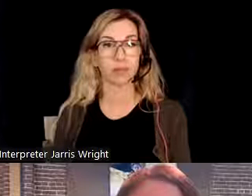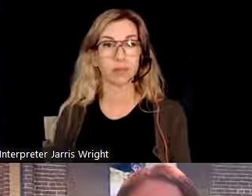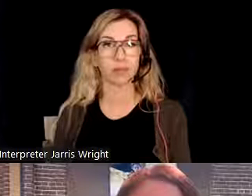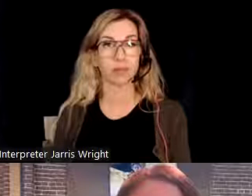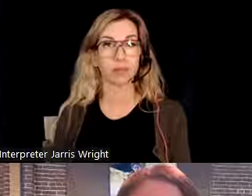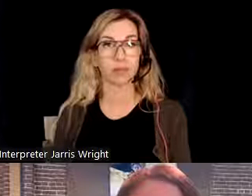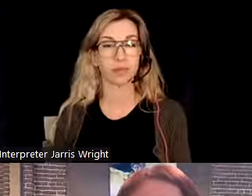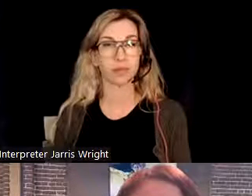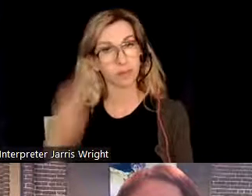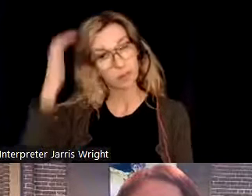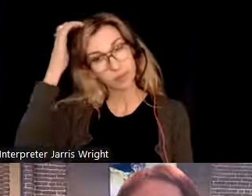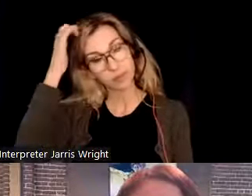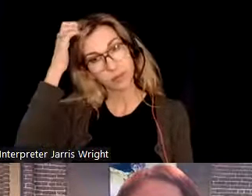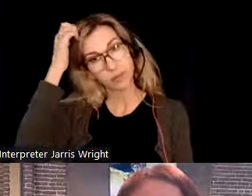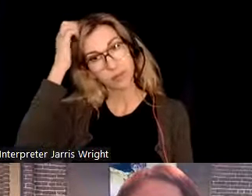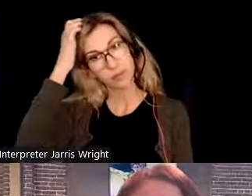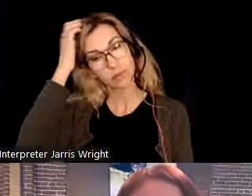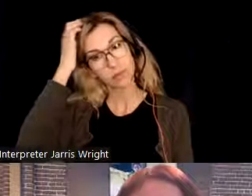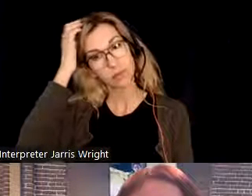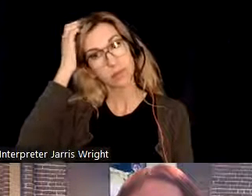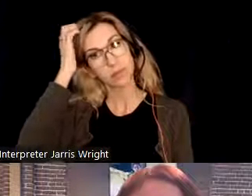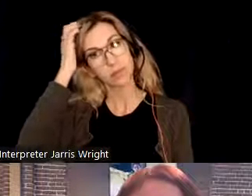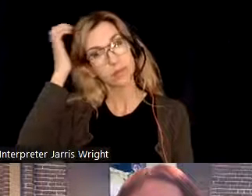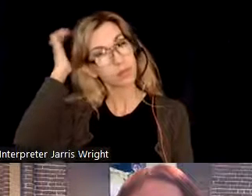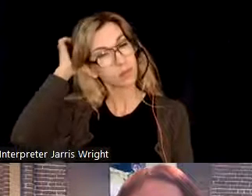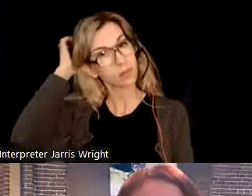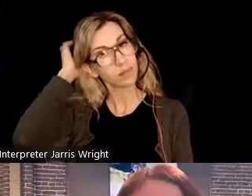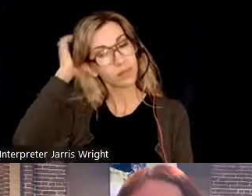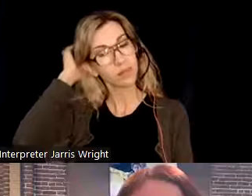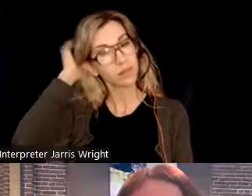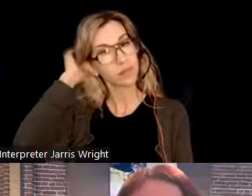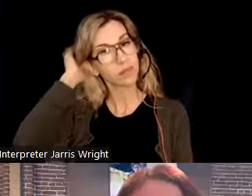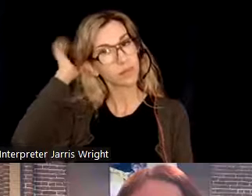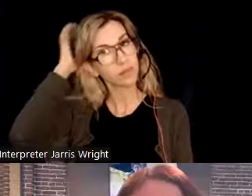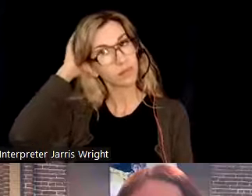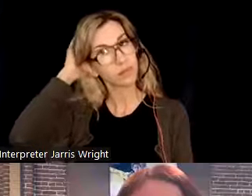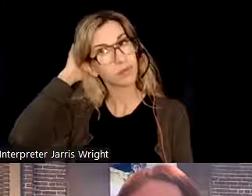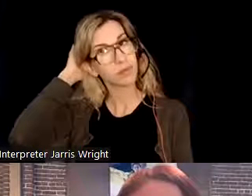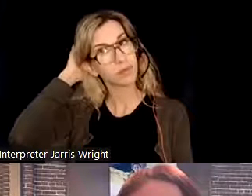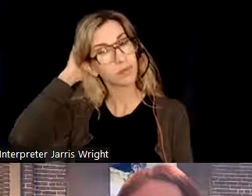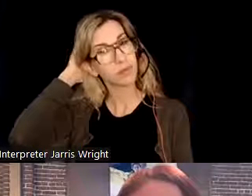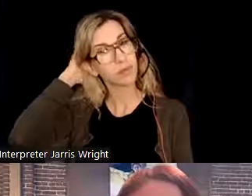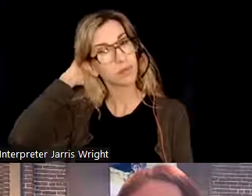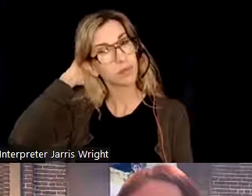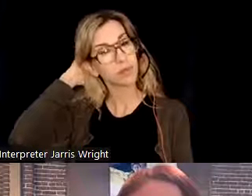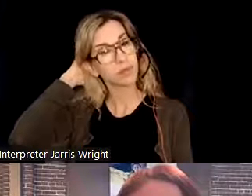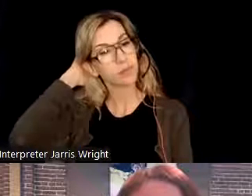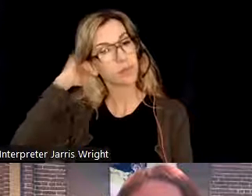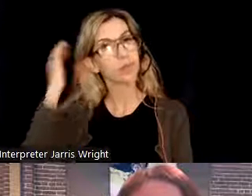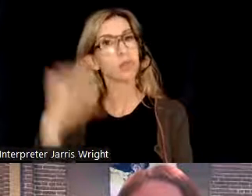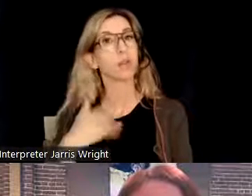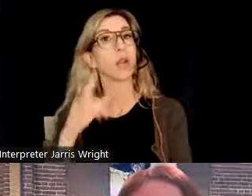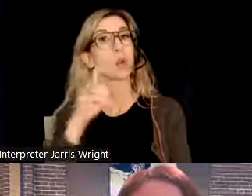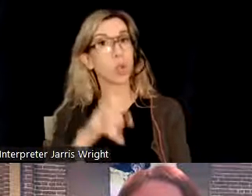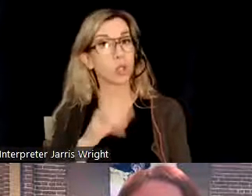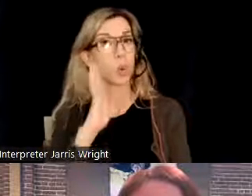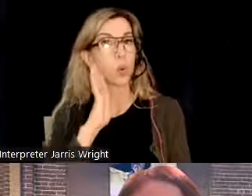The question is, will you be sending out a list of all the organizations that attended this session?